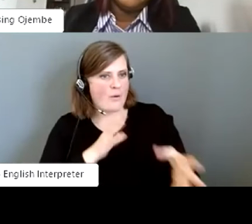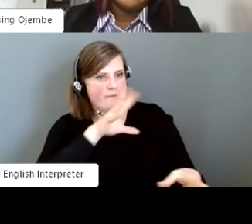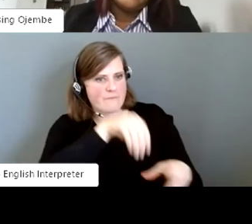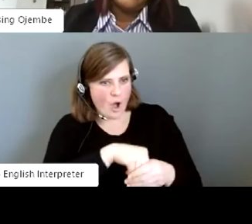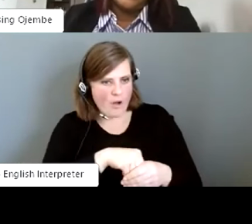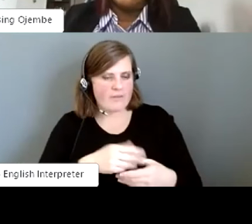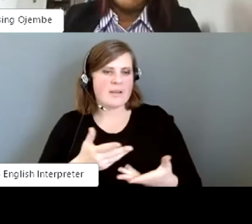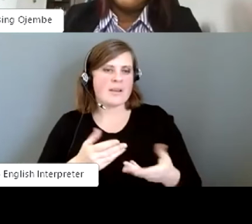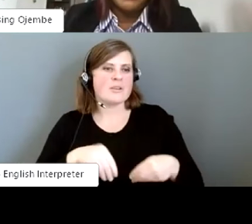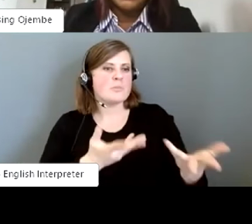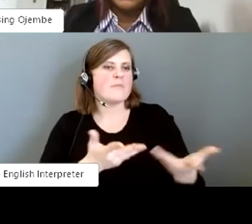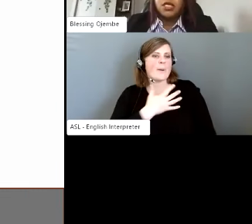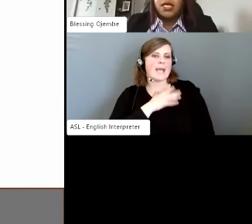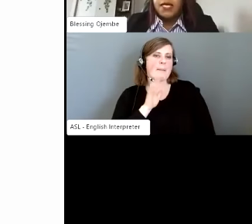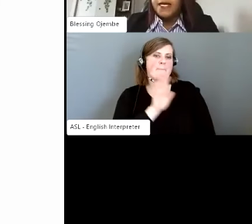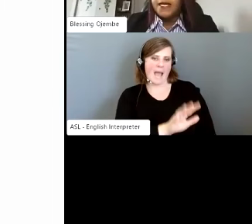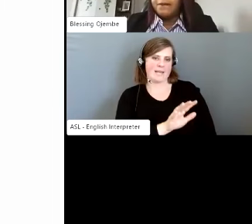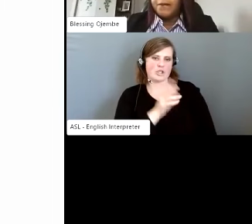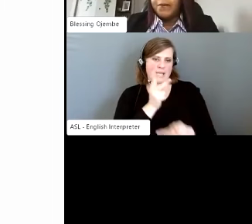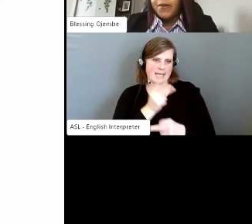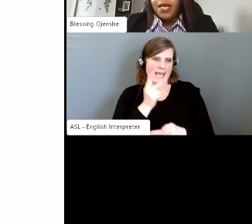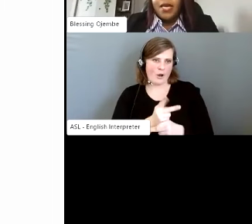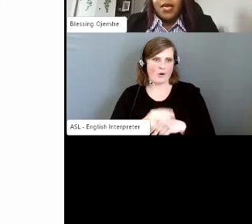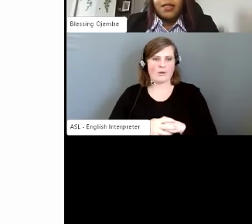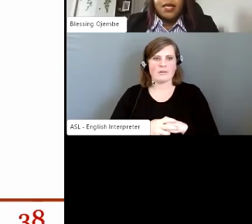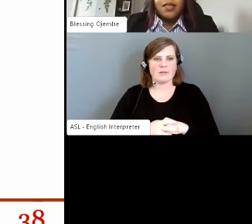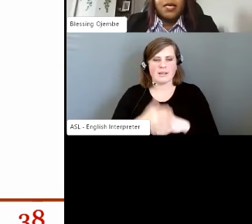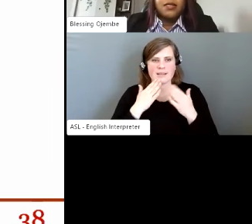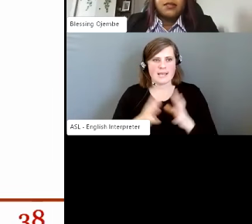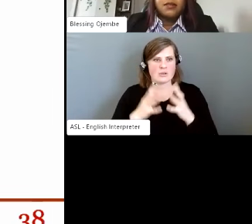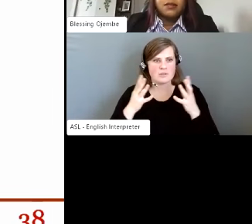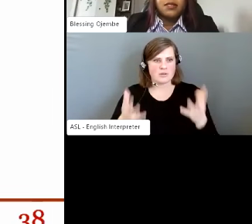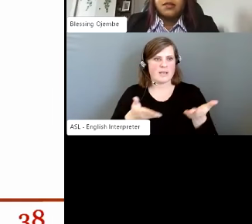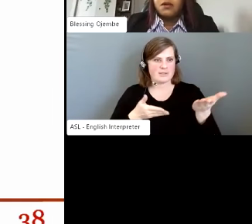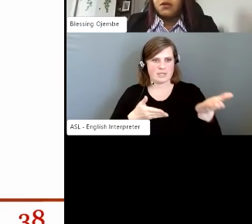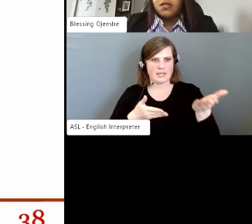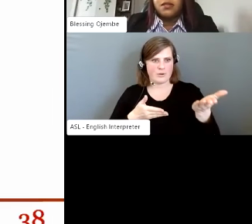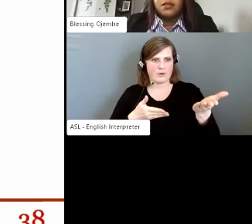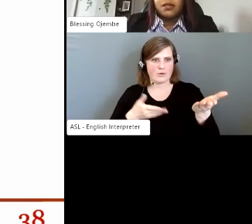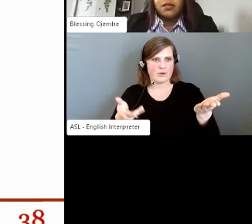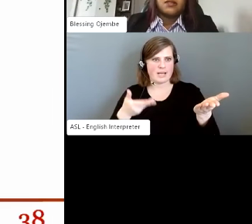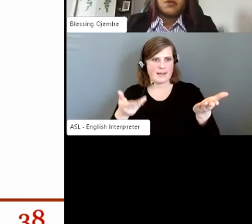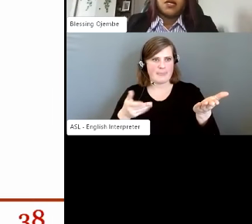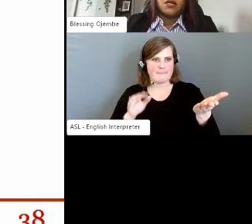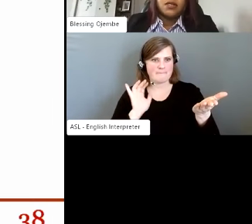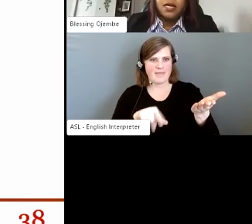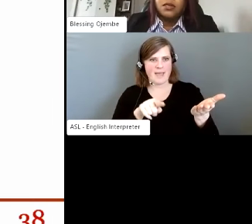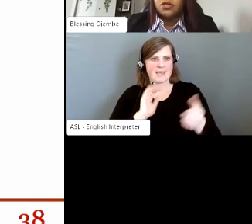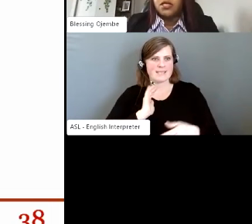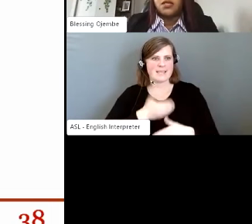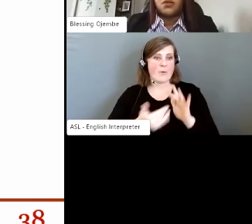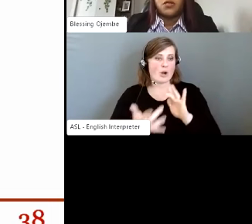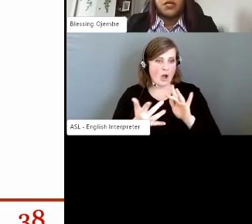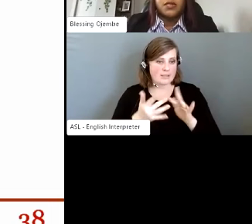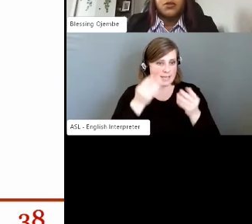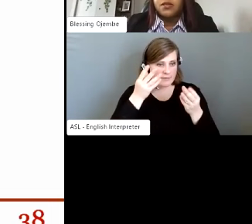care. Thank you very much. And this is our contact, just